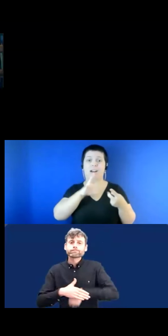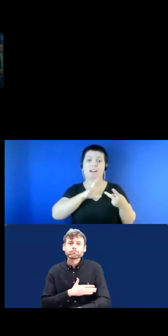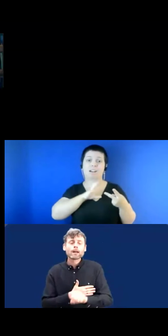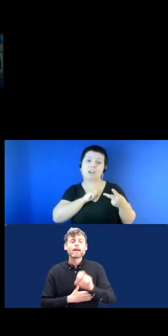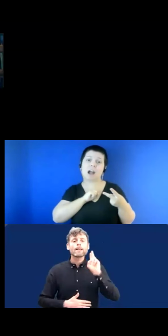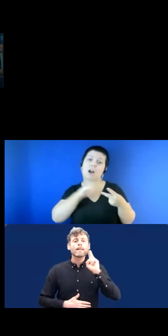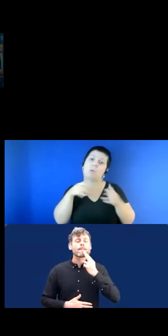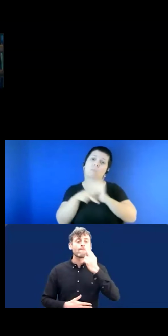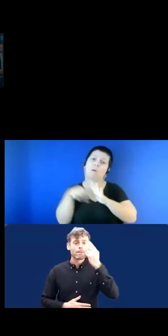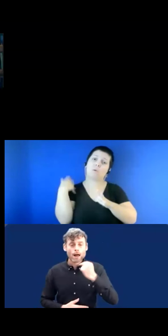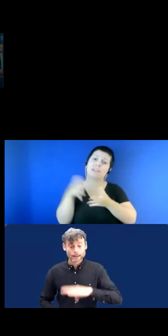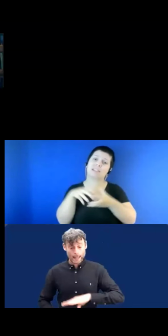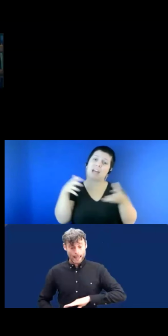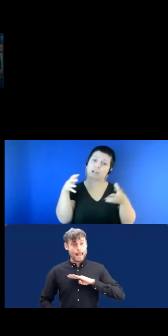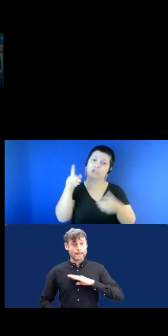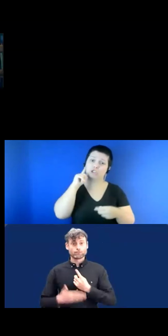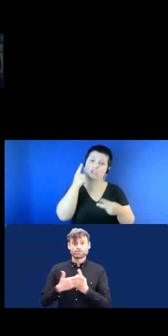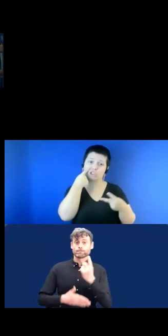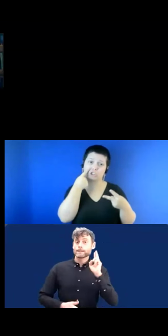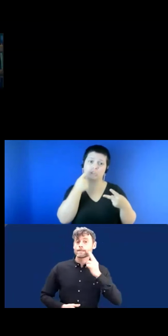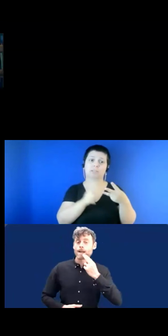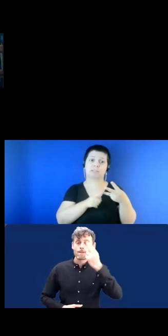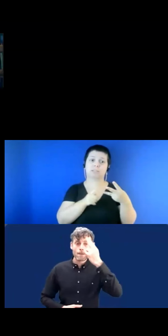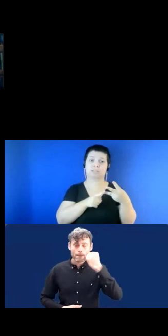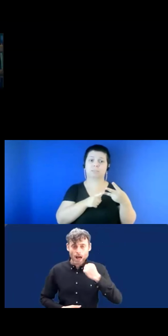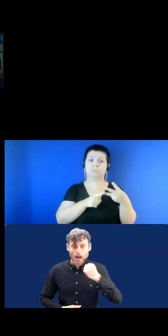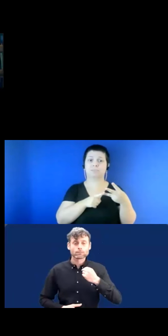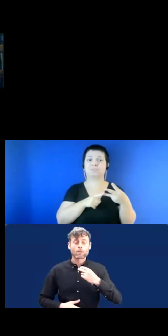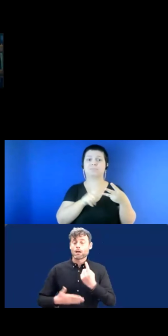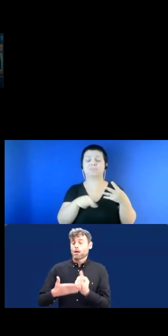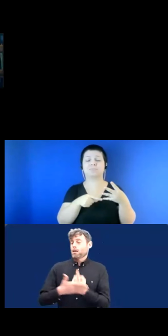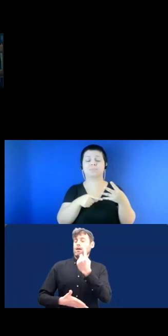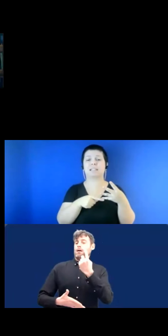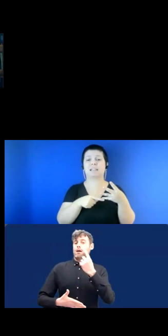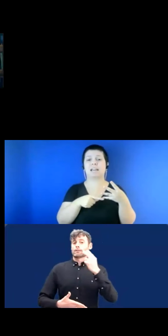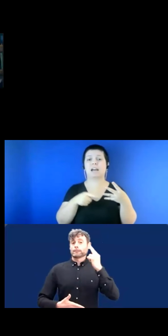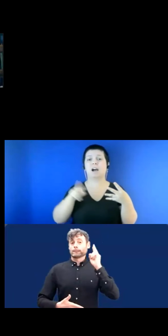deaf blindness, Char syndrome, and Usher syndrome.